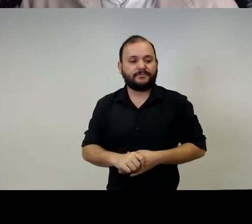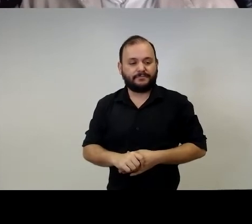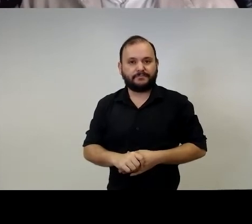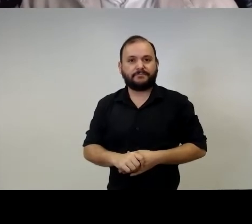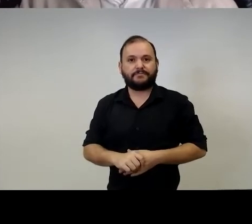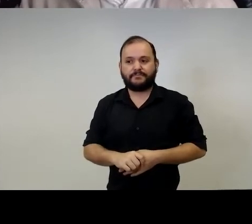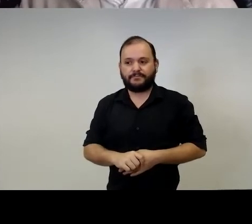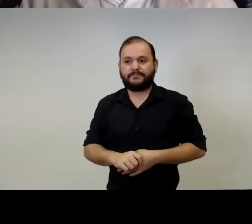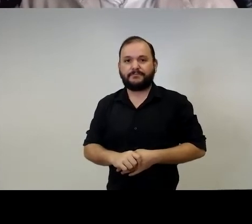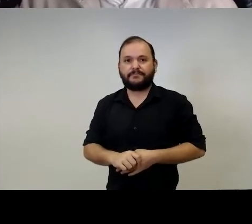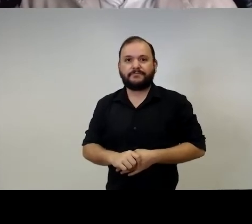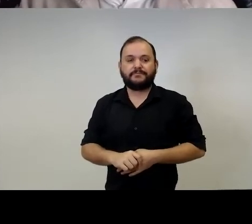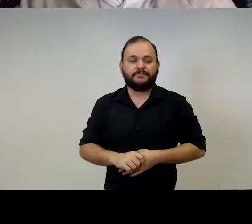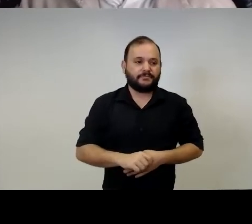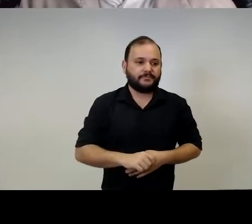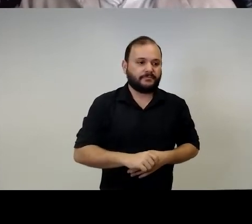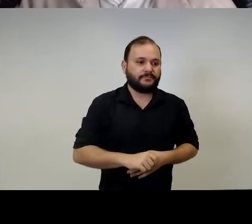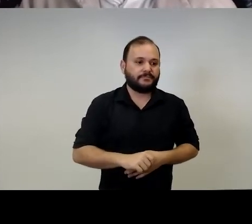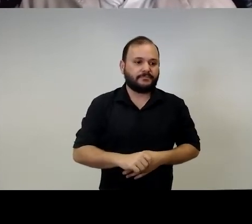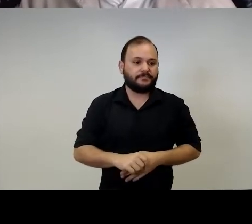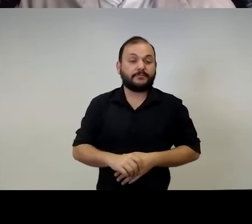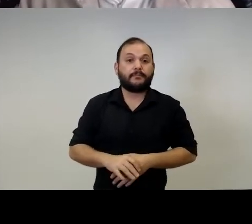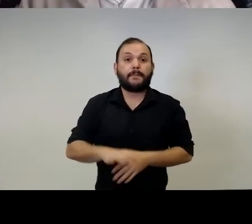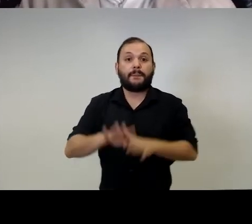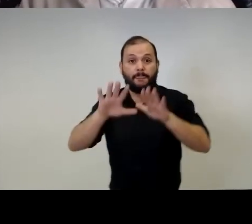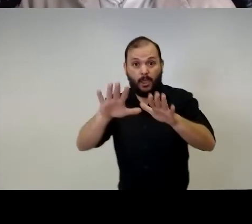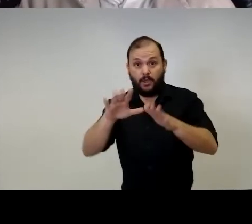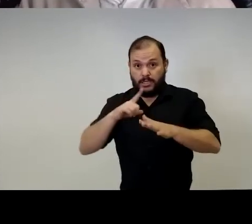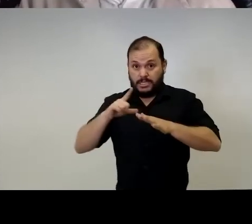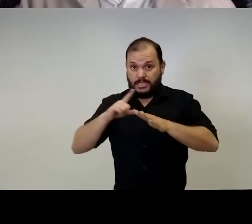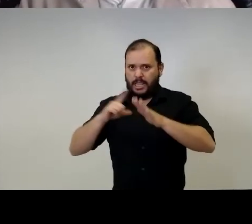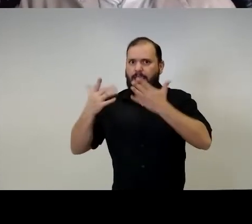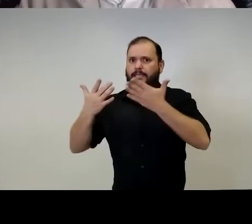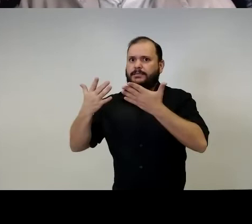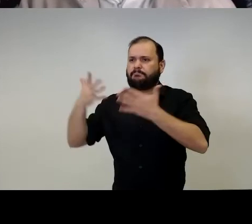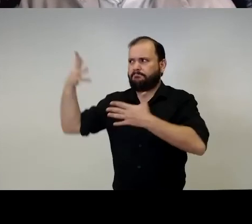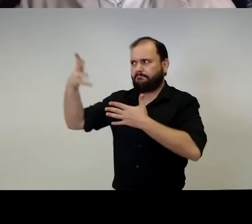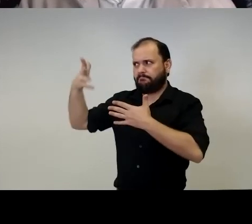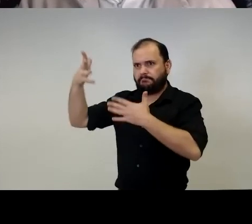When interpreting a particular sentence or sequence of sentences,